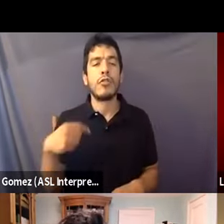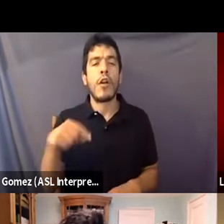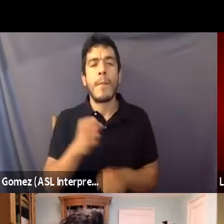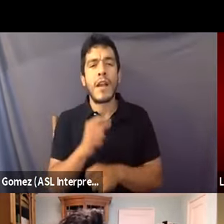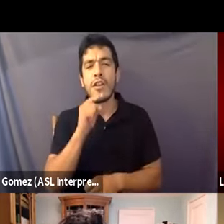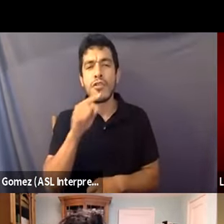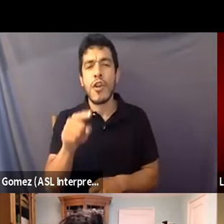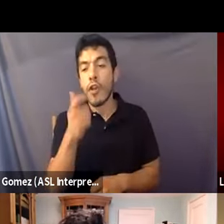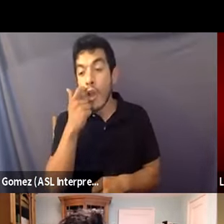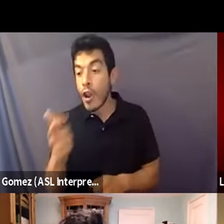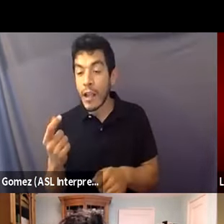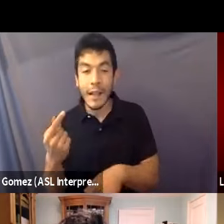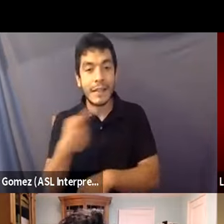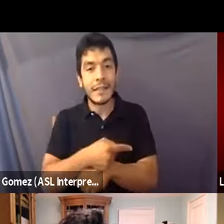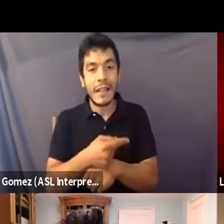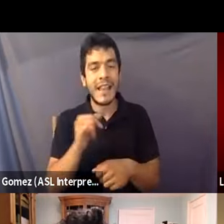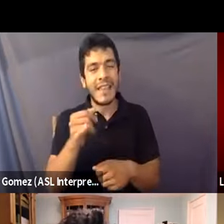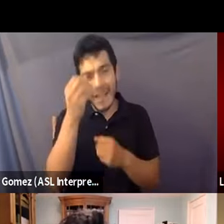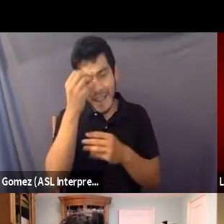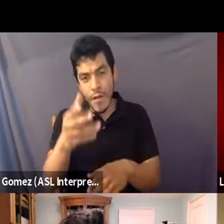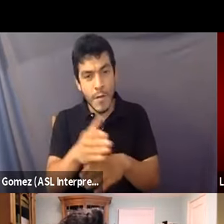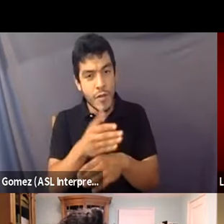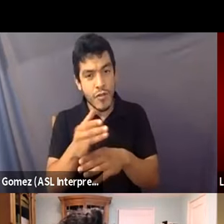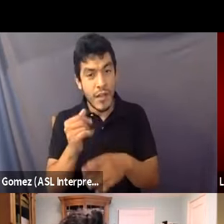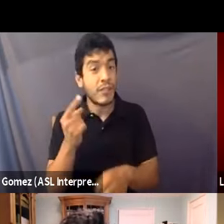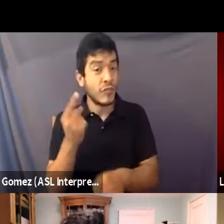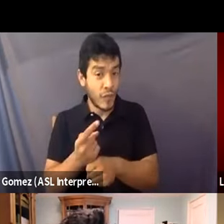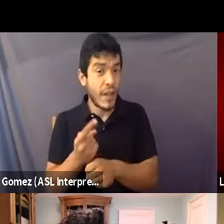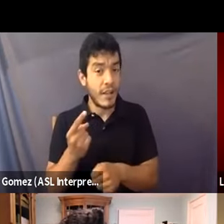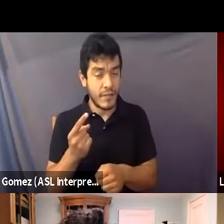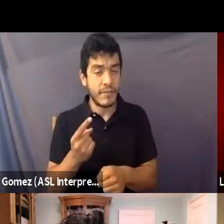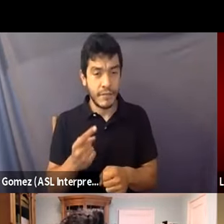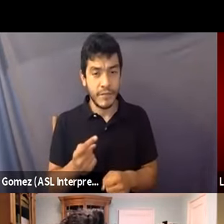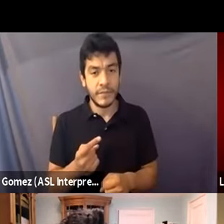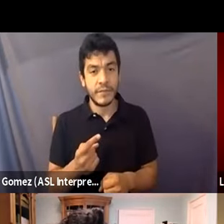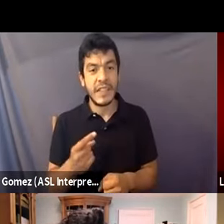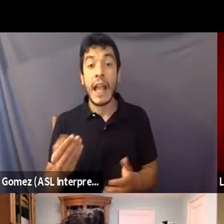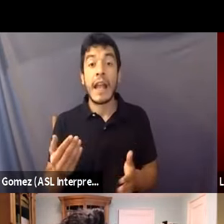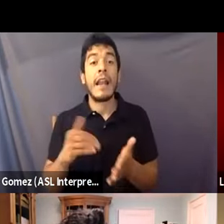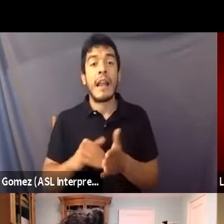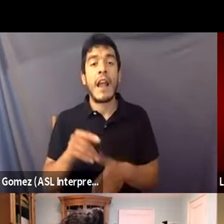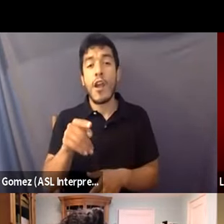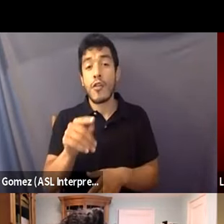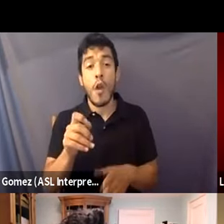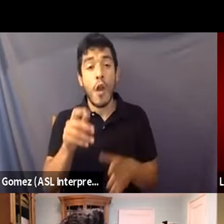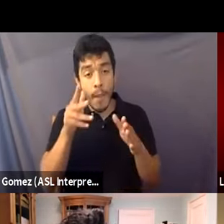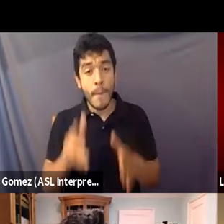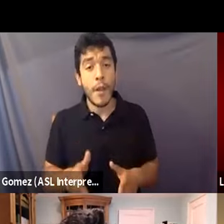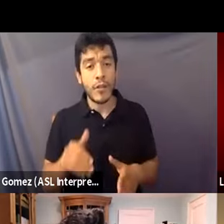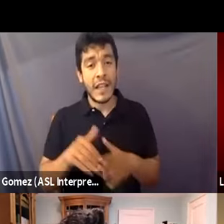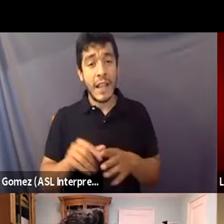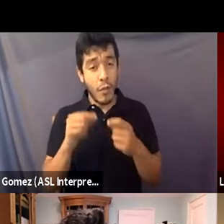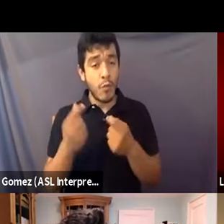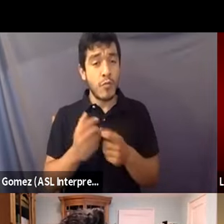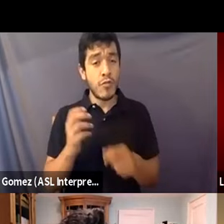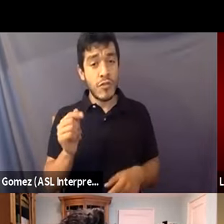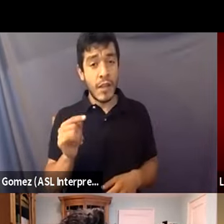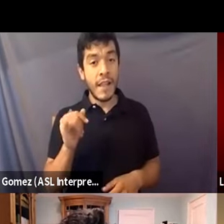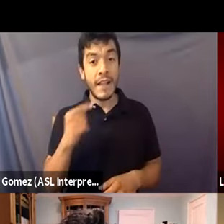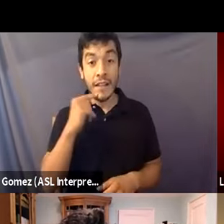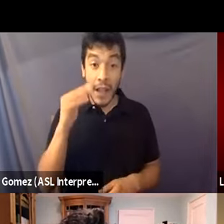dates, that the information that you're sharing is from a trusted messenger. And again, that you are the person in the group chat that's like, hey,